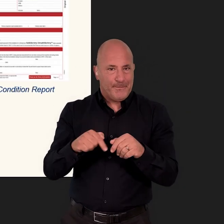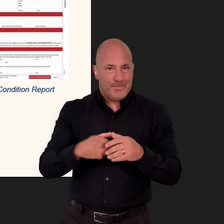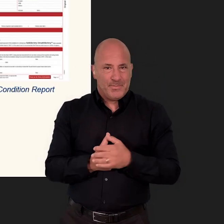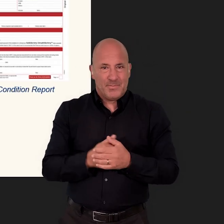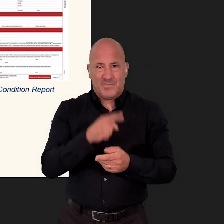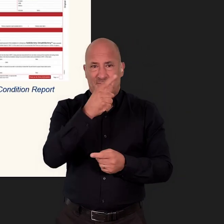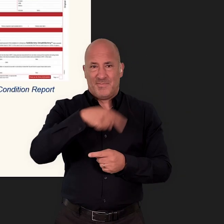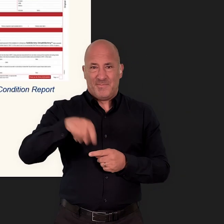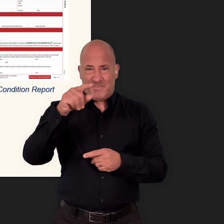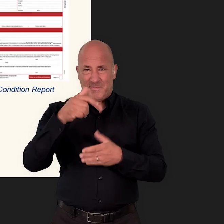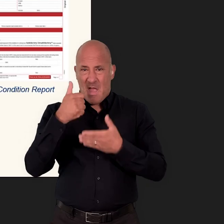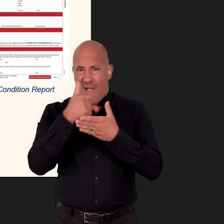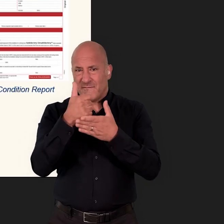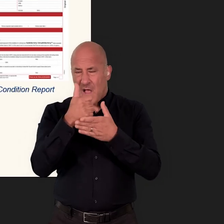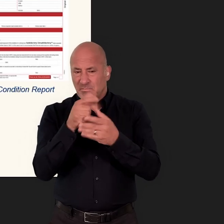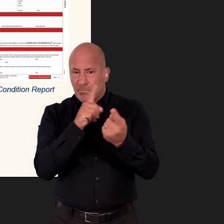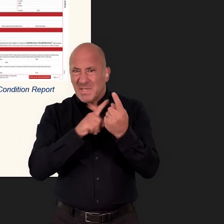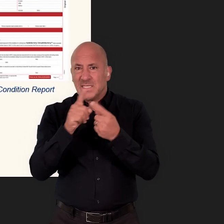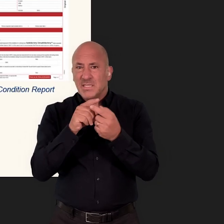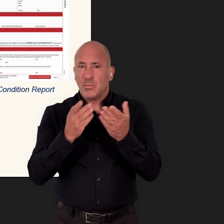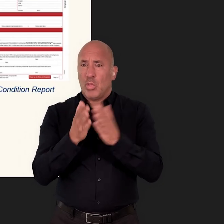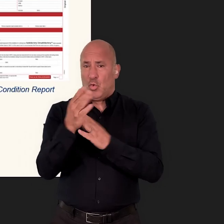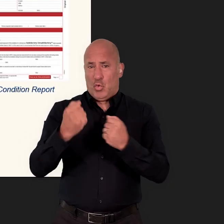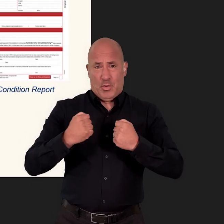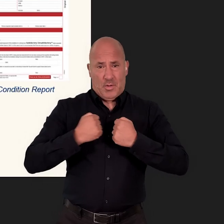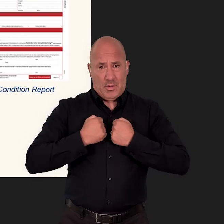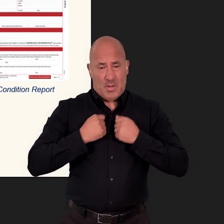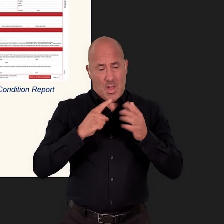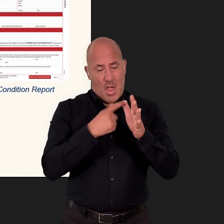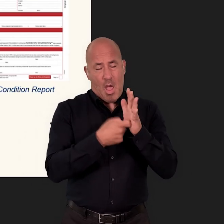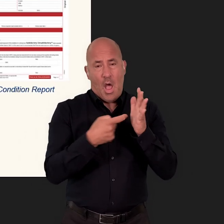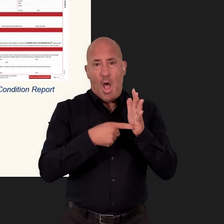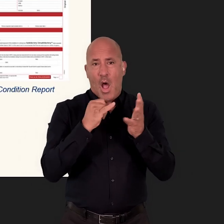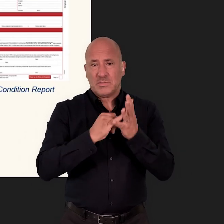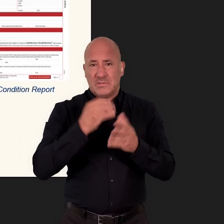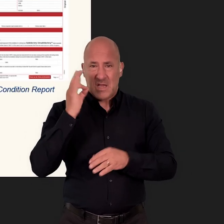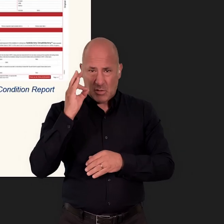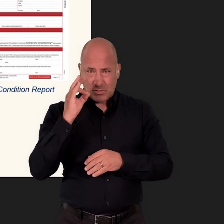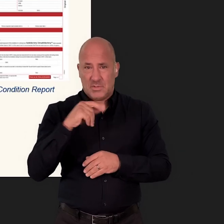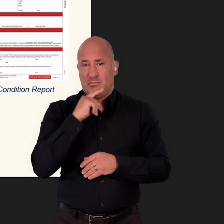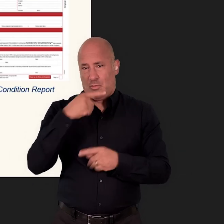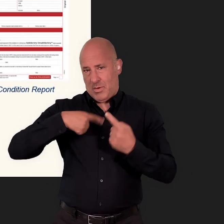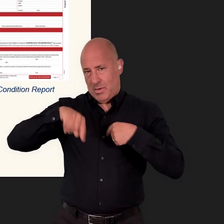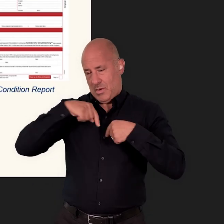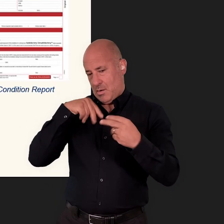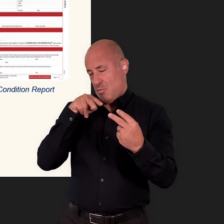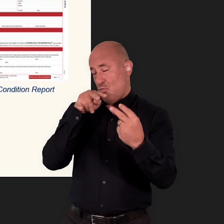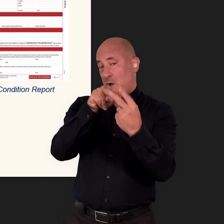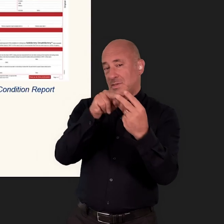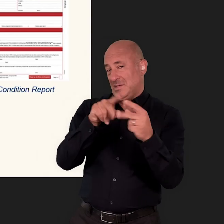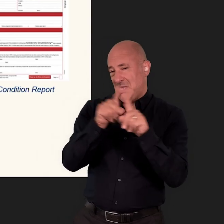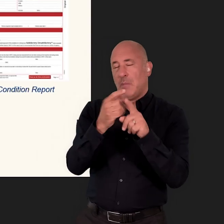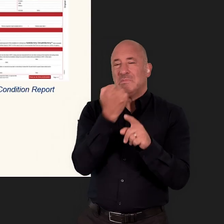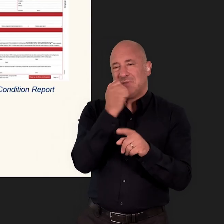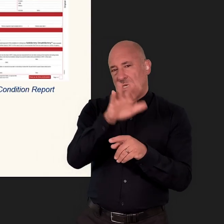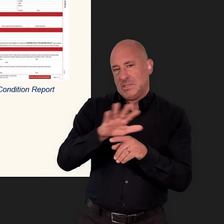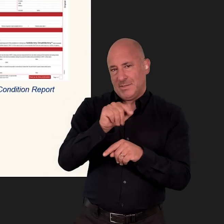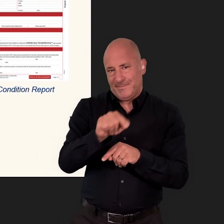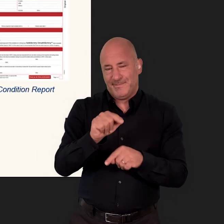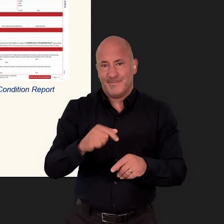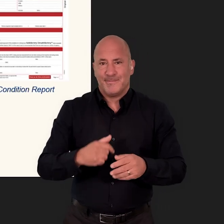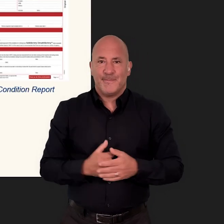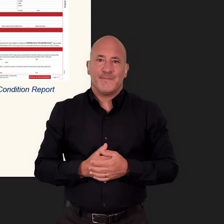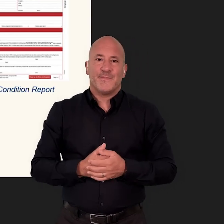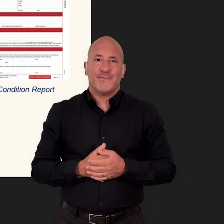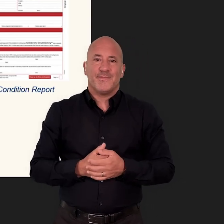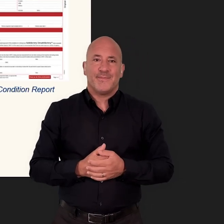Teams. For those applicants whose advice meetings will be managed by the Arts Council, you will be contacted by ACE at